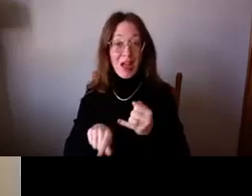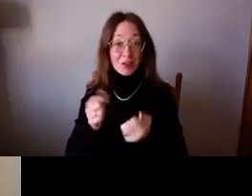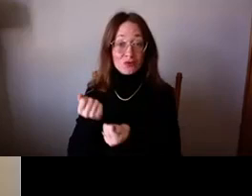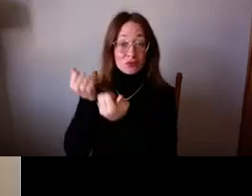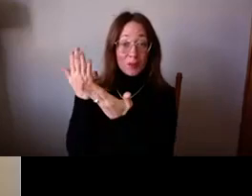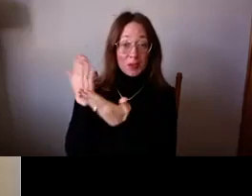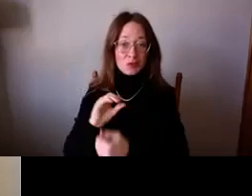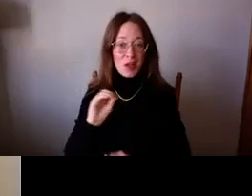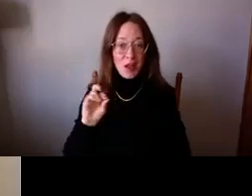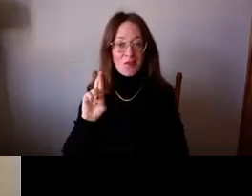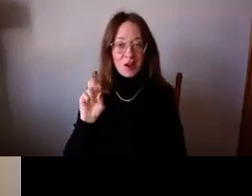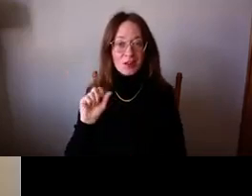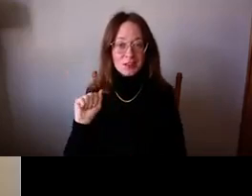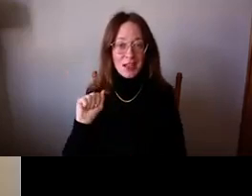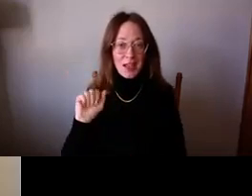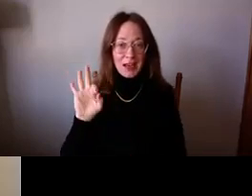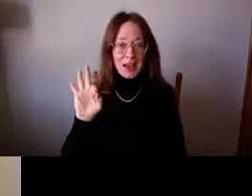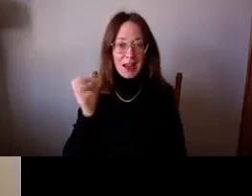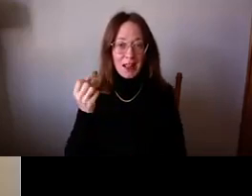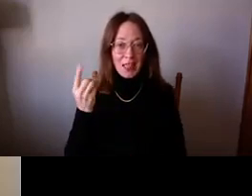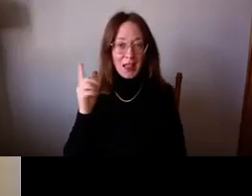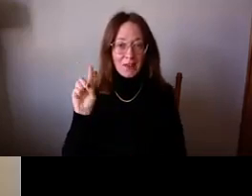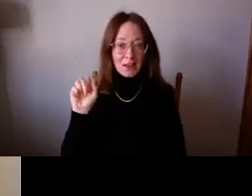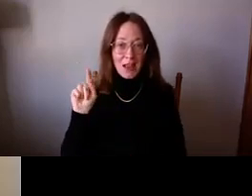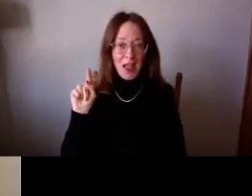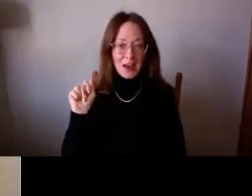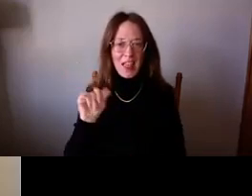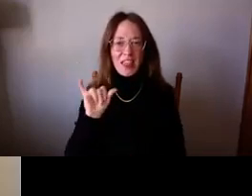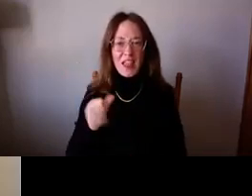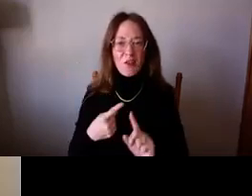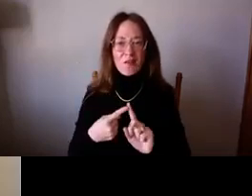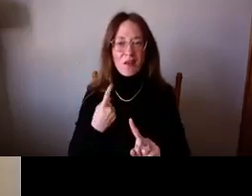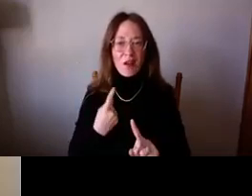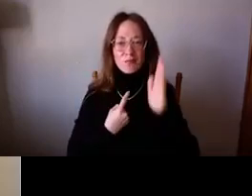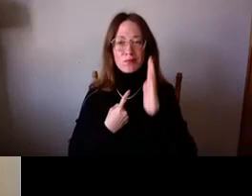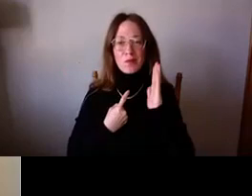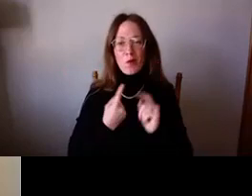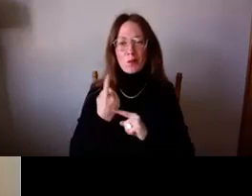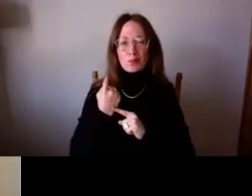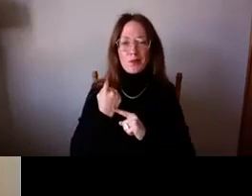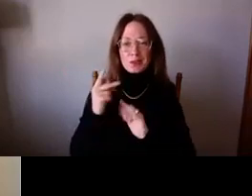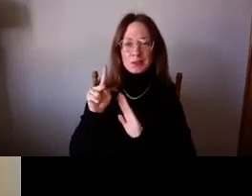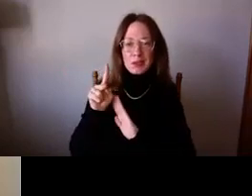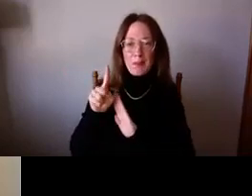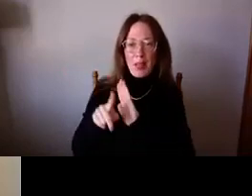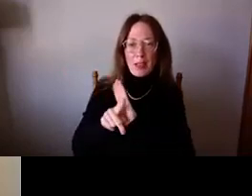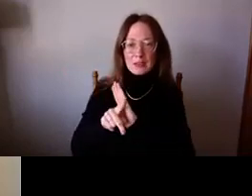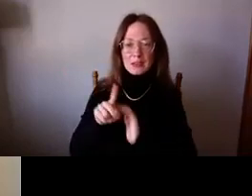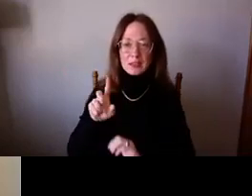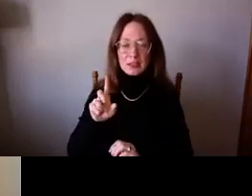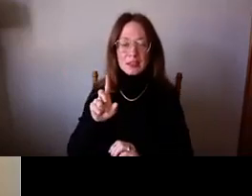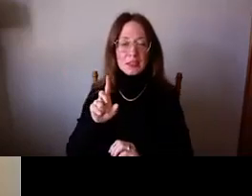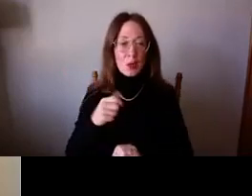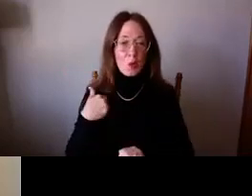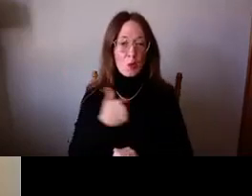the RSA 911 data under the previous policy directive. We also collected the